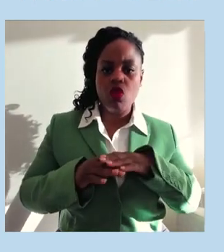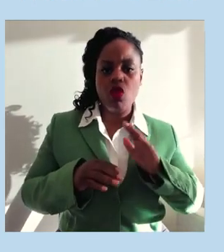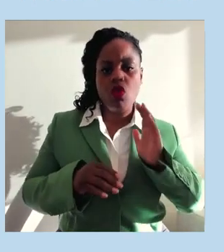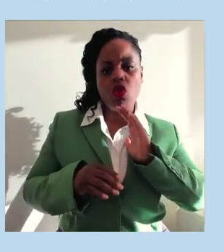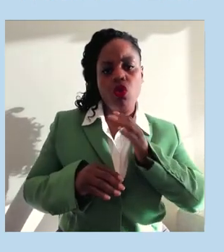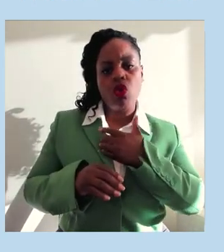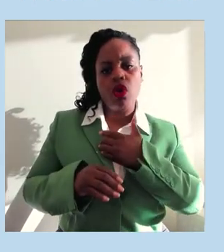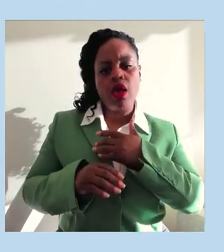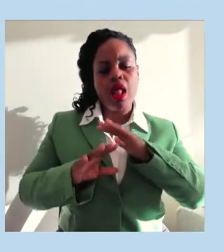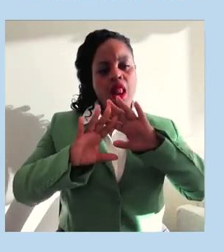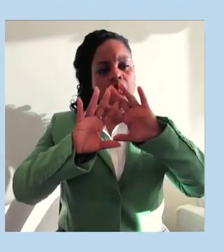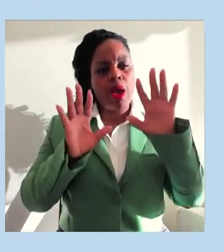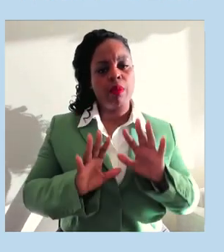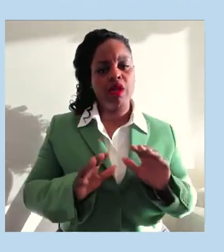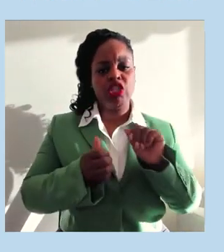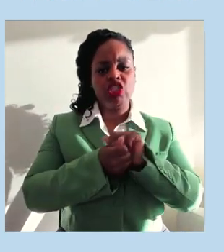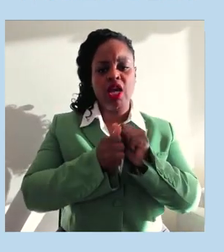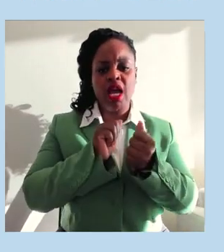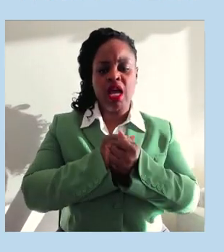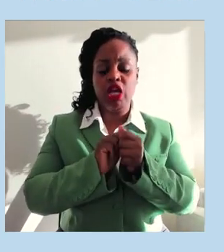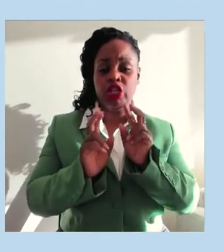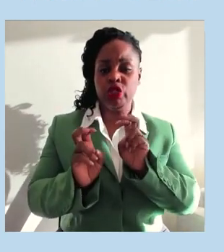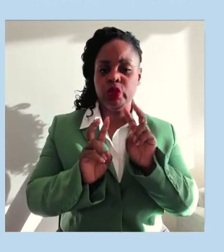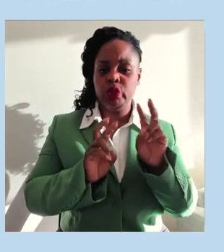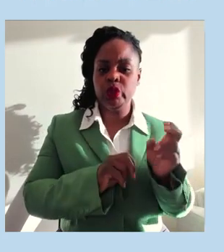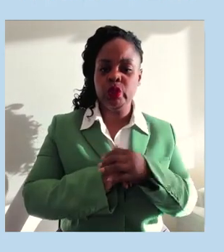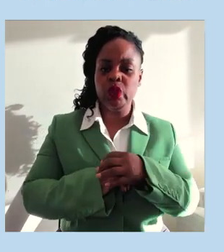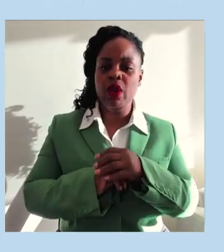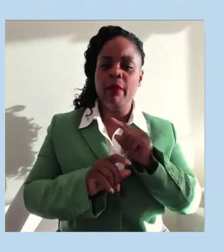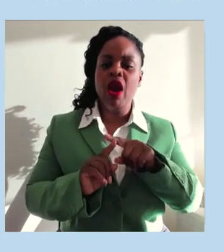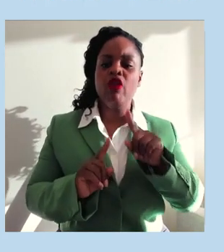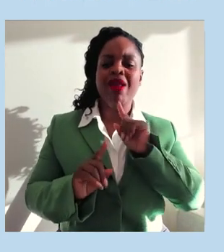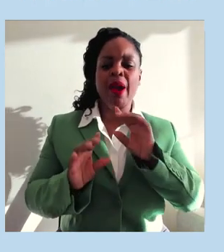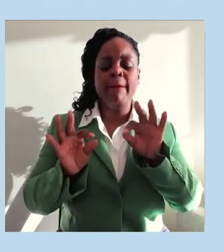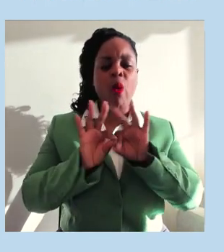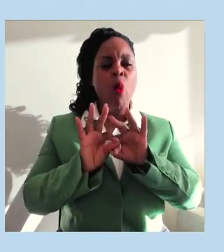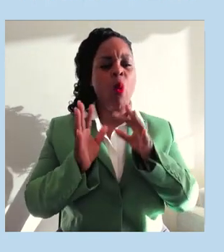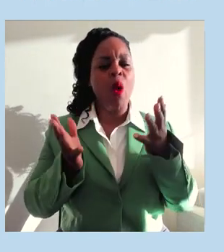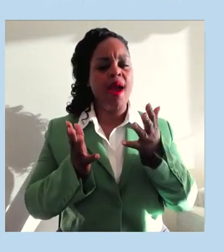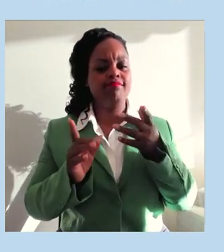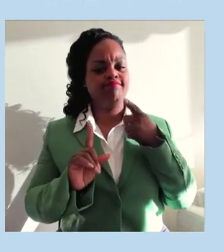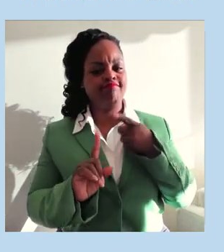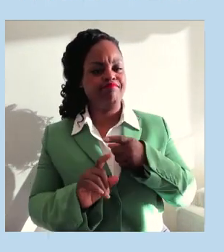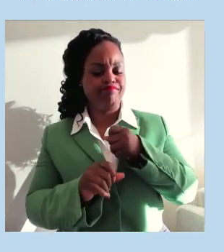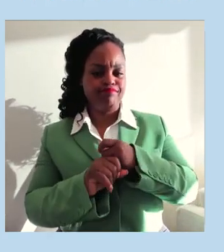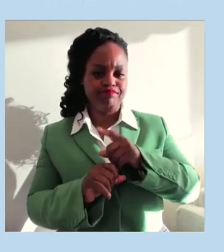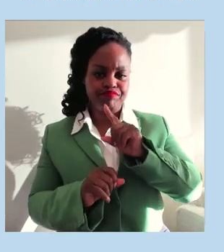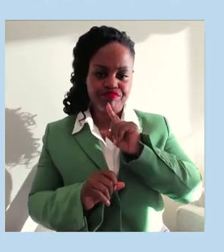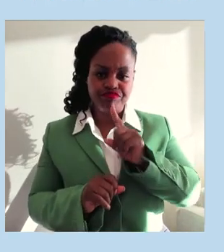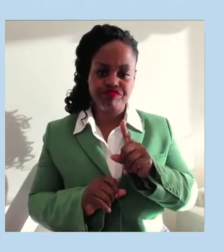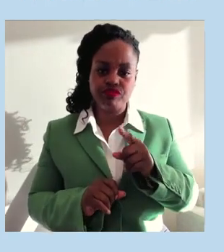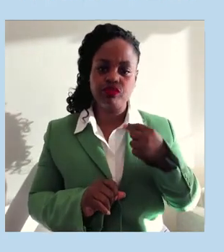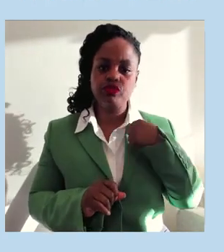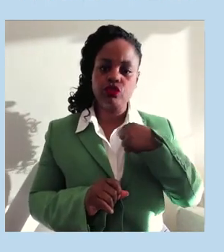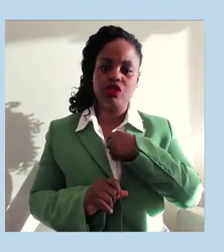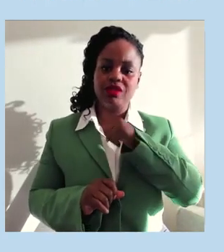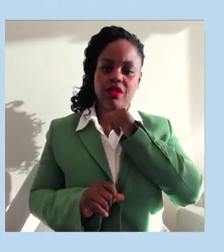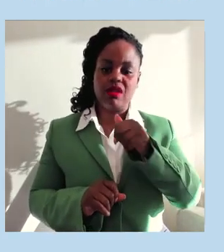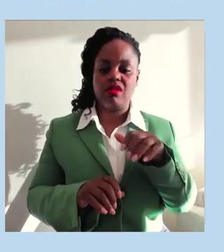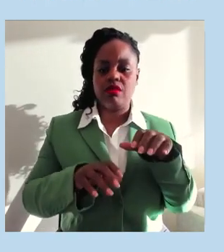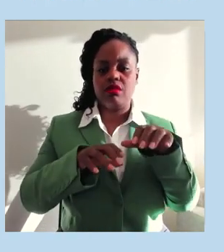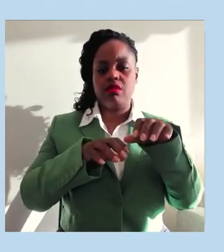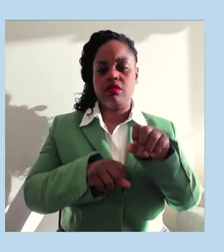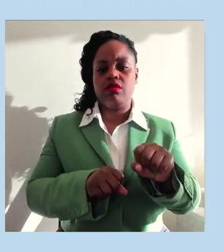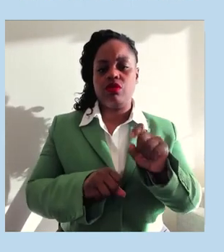finance access, understanding the local needs, decolonizing as well what support means, and capacity building for